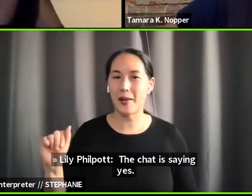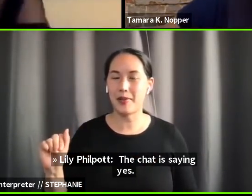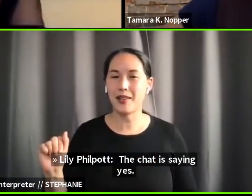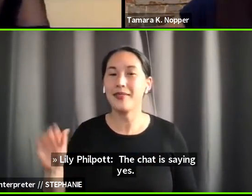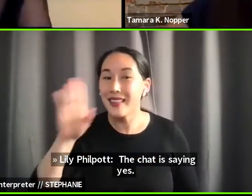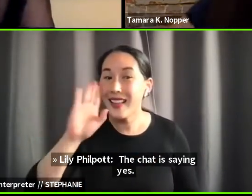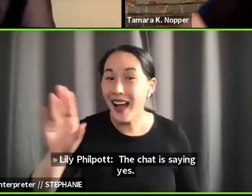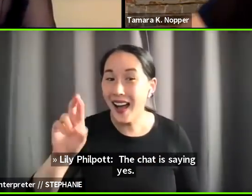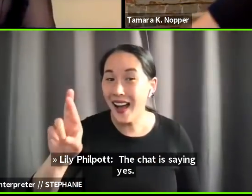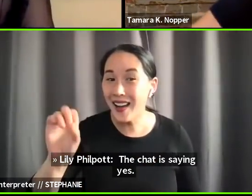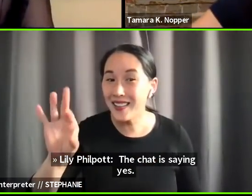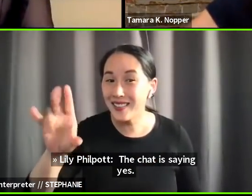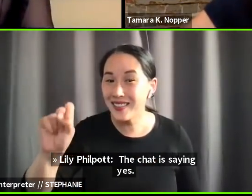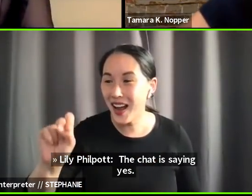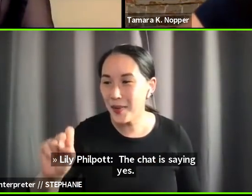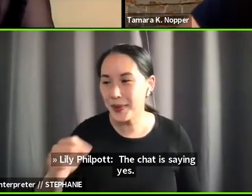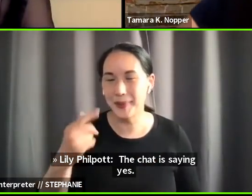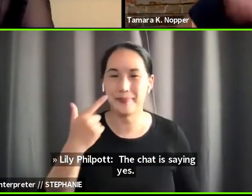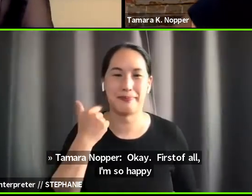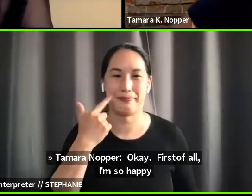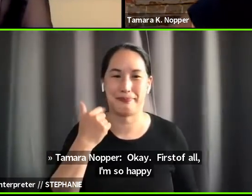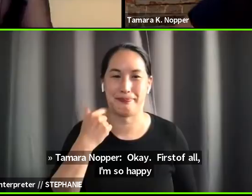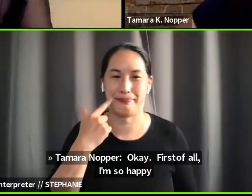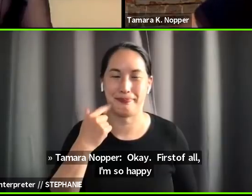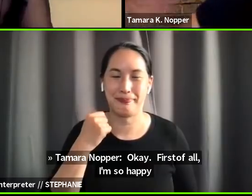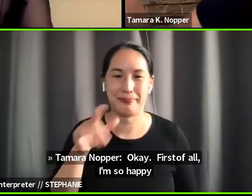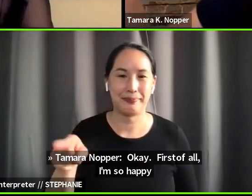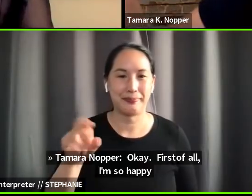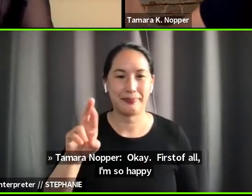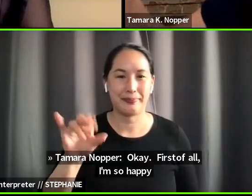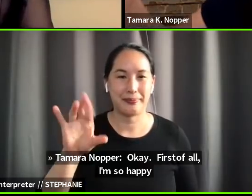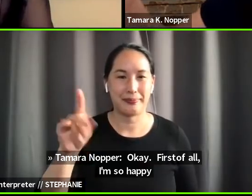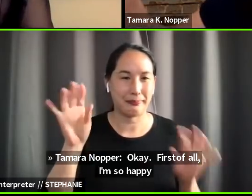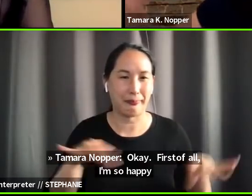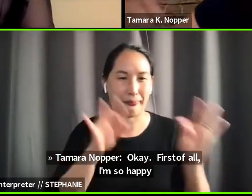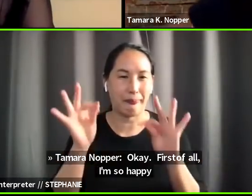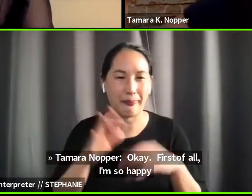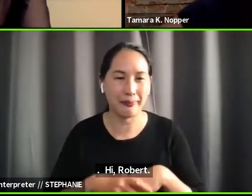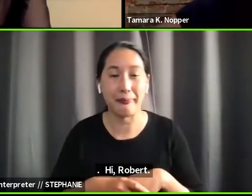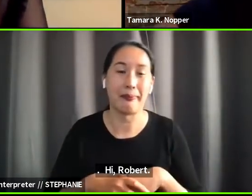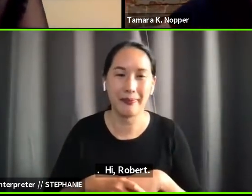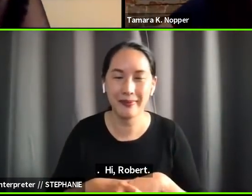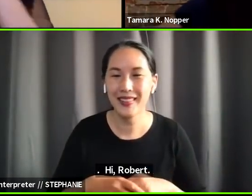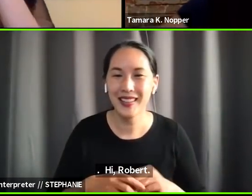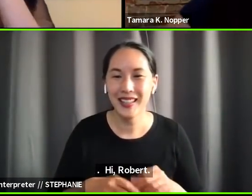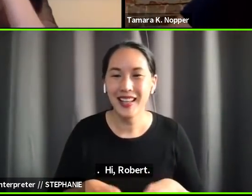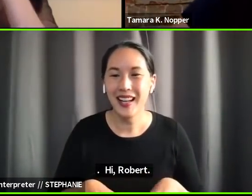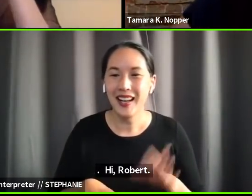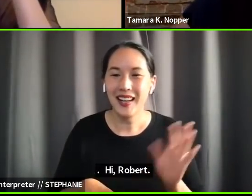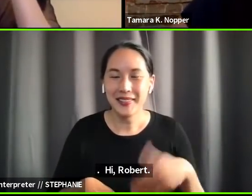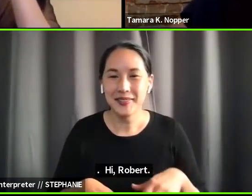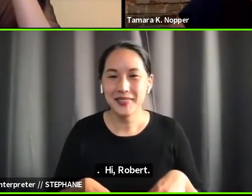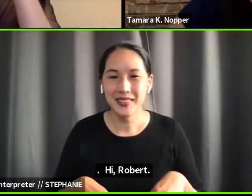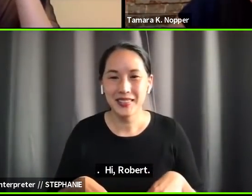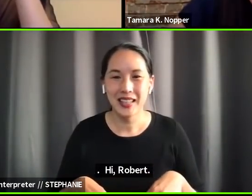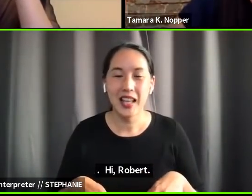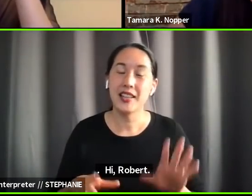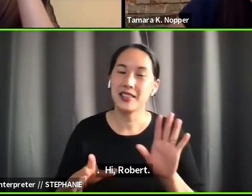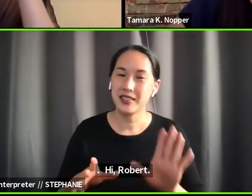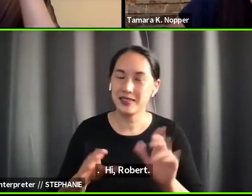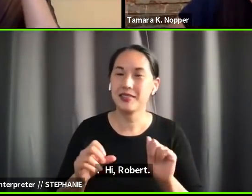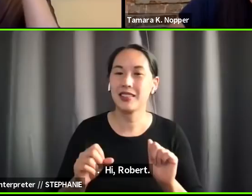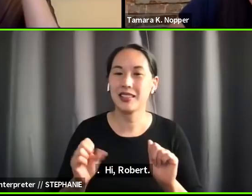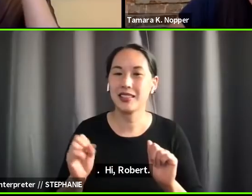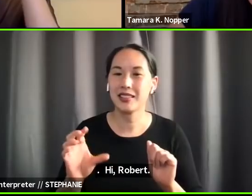Robert. Okay, so Robert, is this you? What's he gonna say? No, right? Wait a minute, I just gotta say back